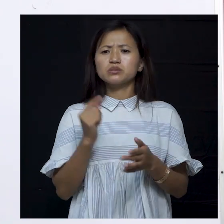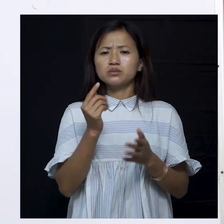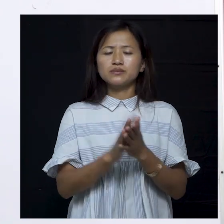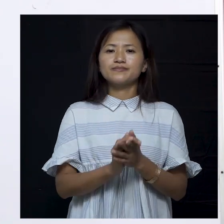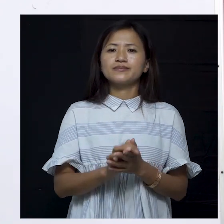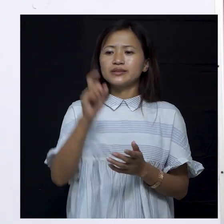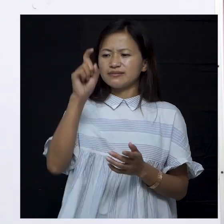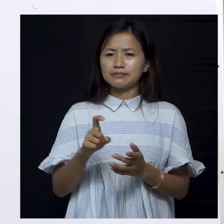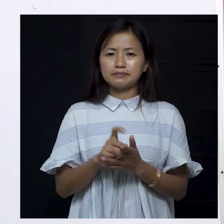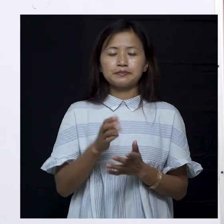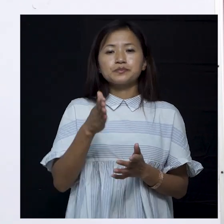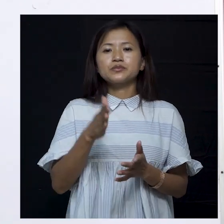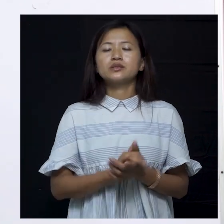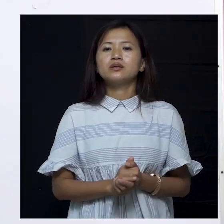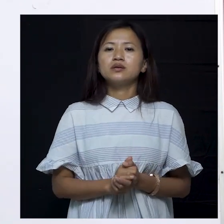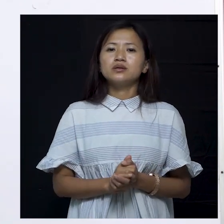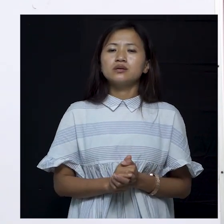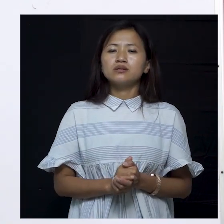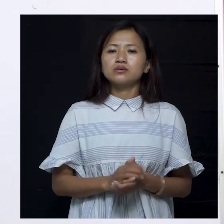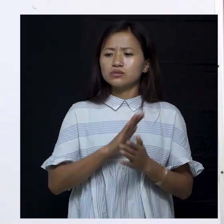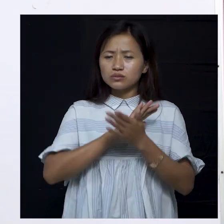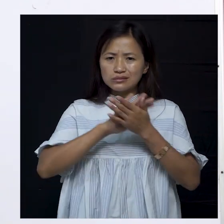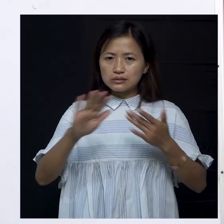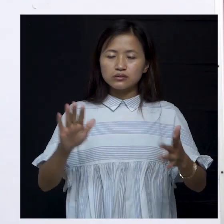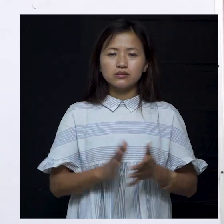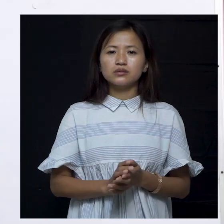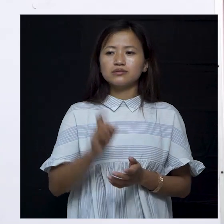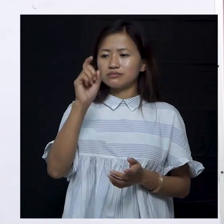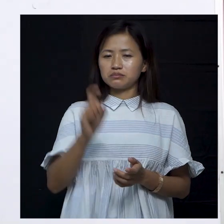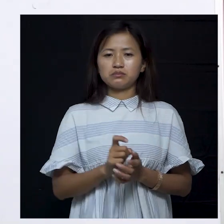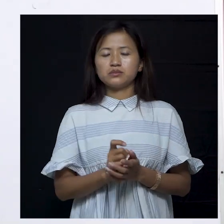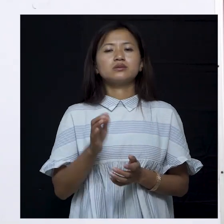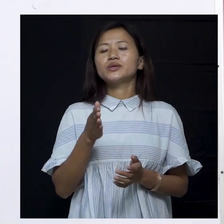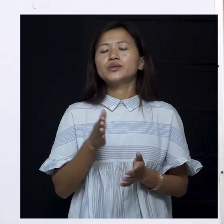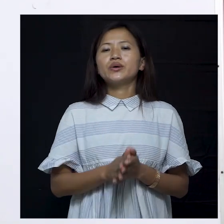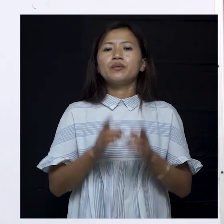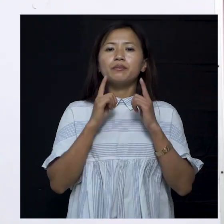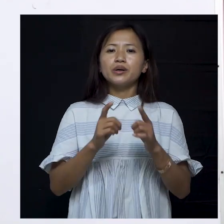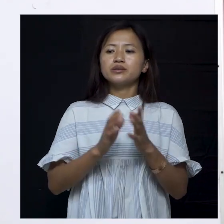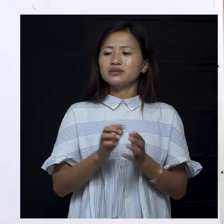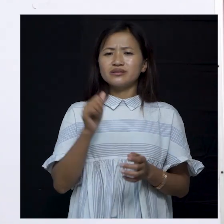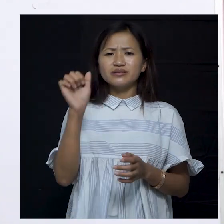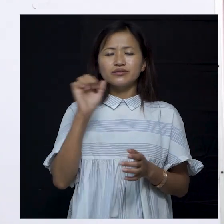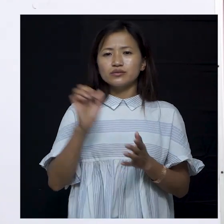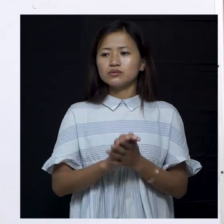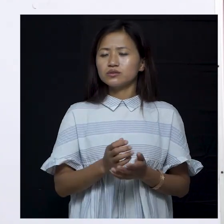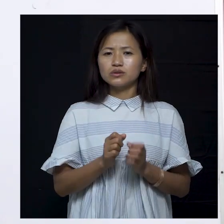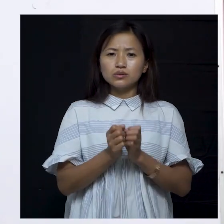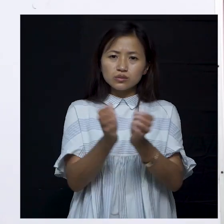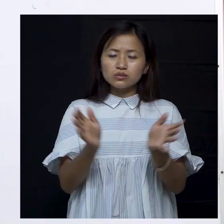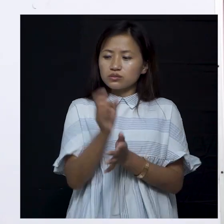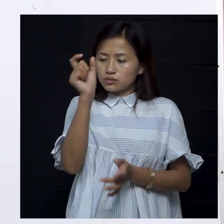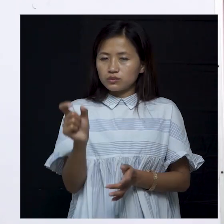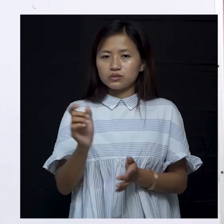not really needed. I'm not saying that it is totally not required, but even without those words, the sentence can